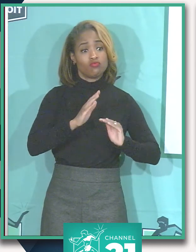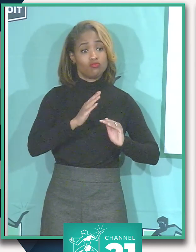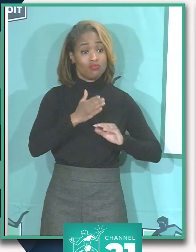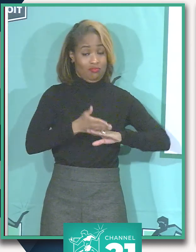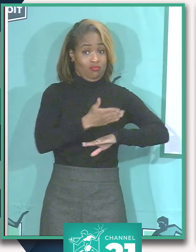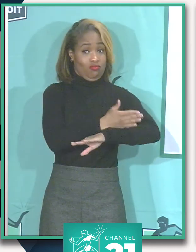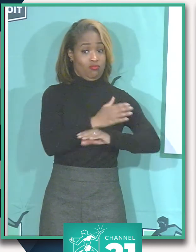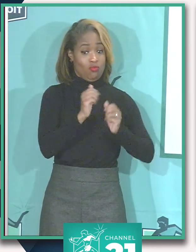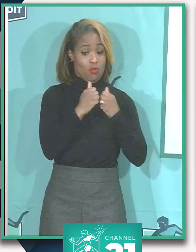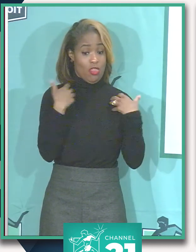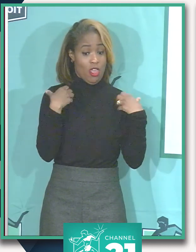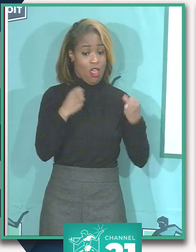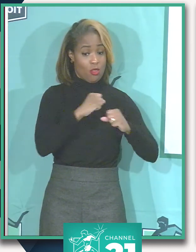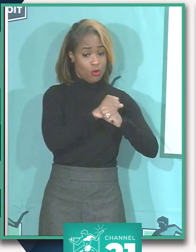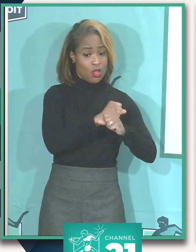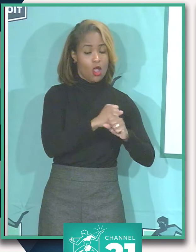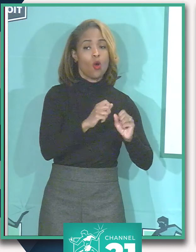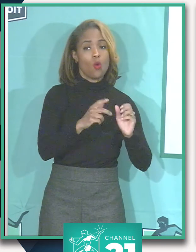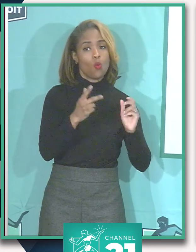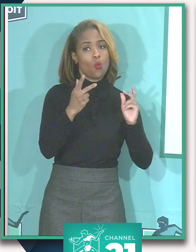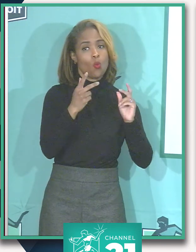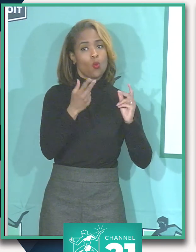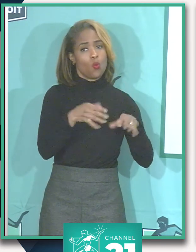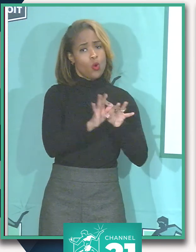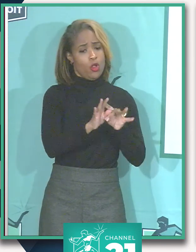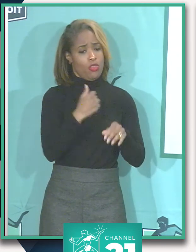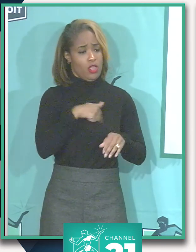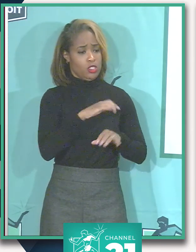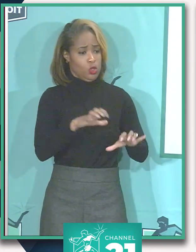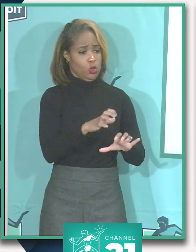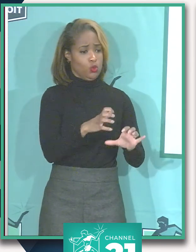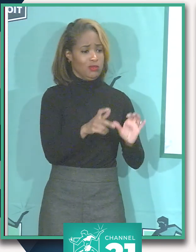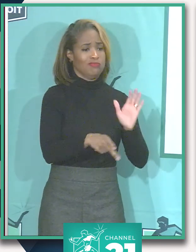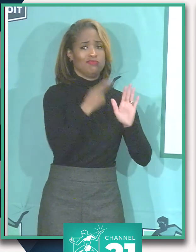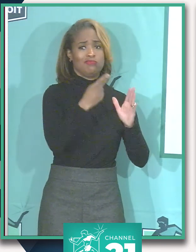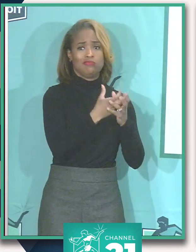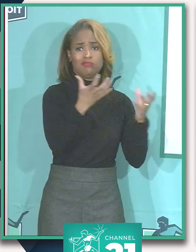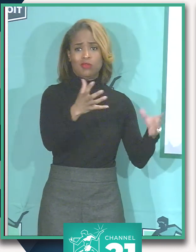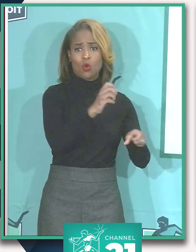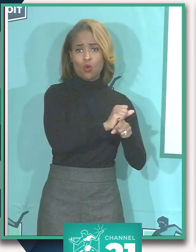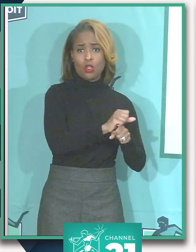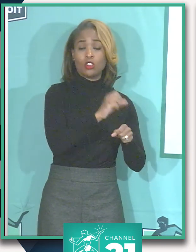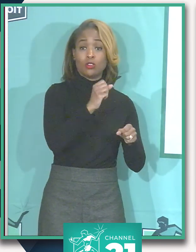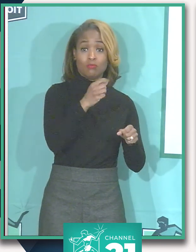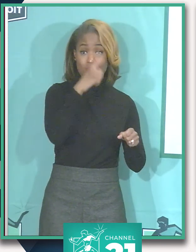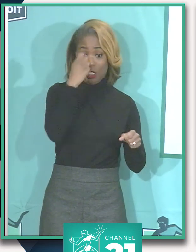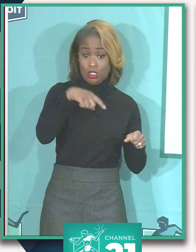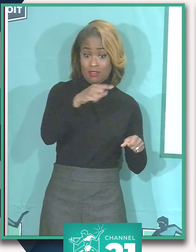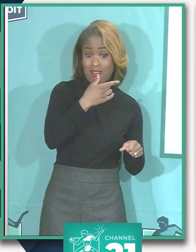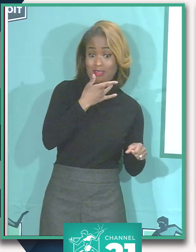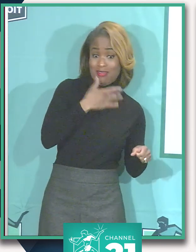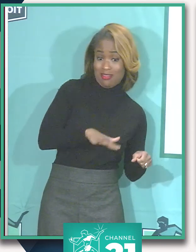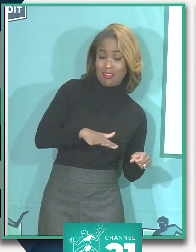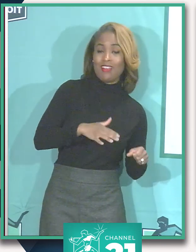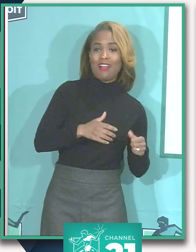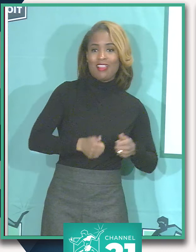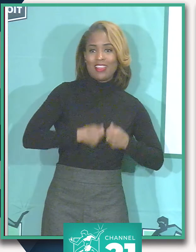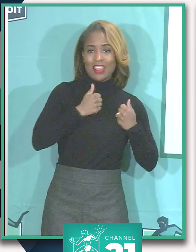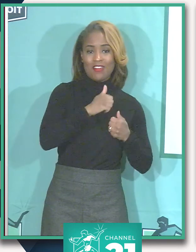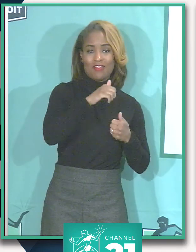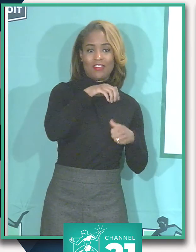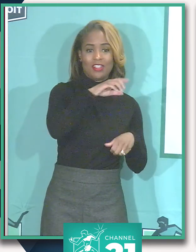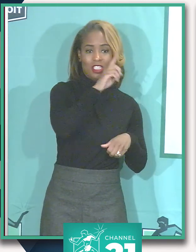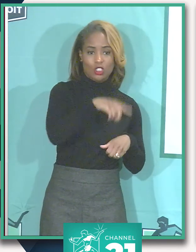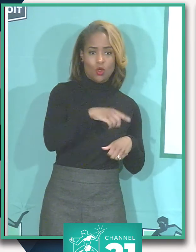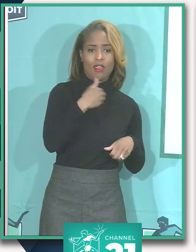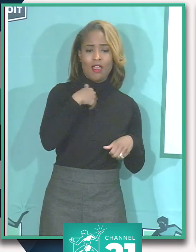protection is worth us doing twice as much work. And so because you have the good fortune to live in the city of Detroit, where you've got a TCF operation